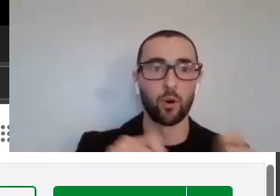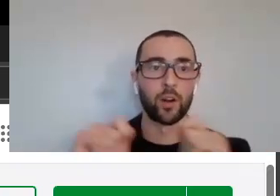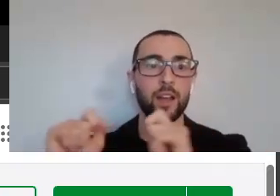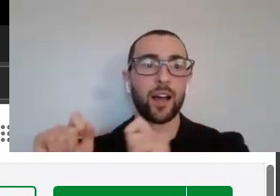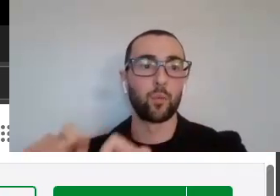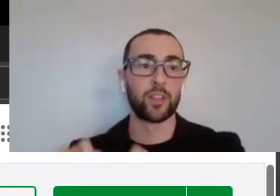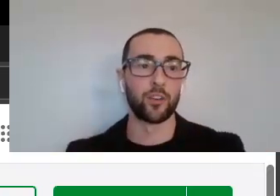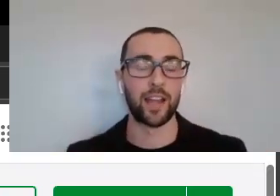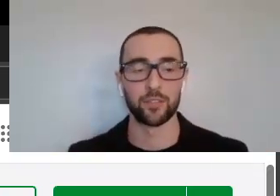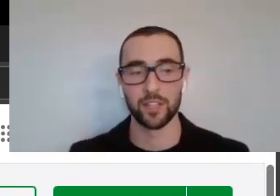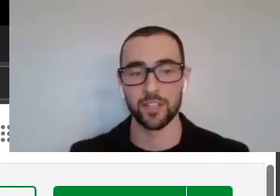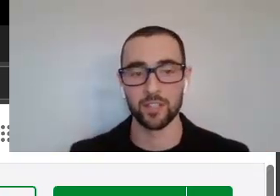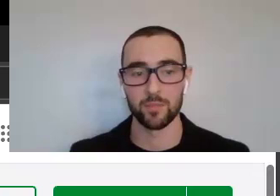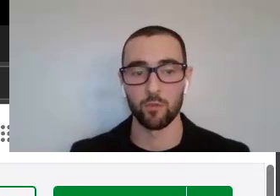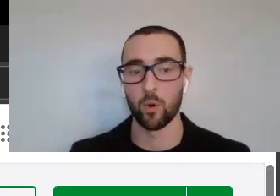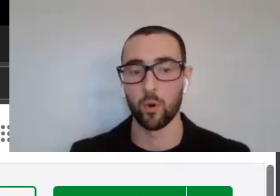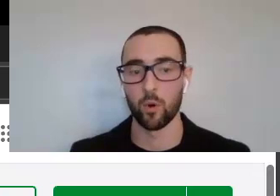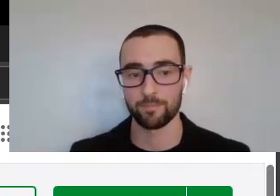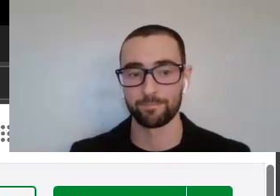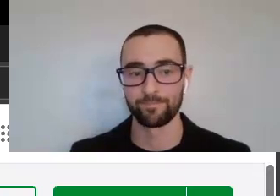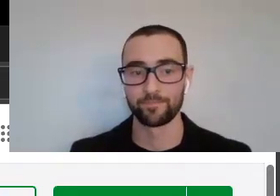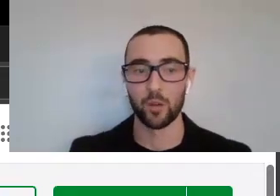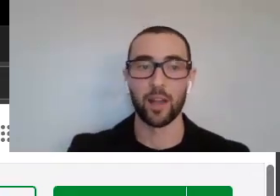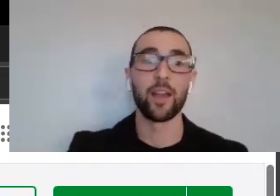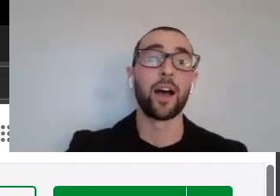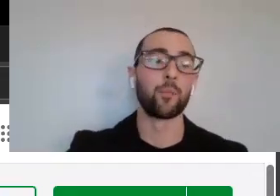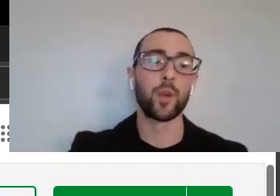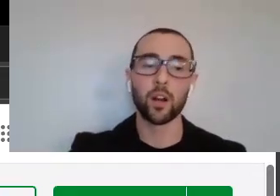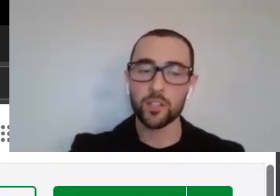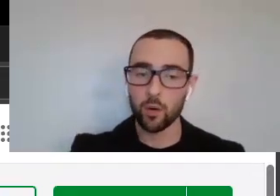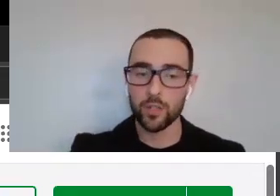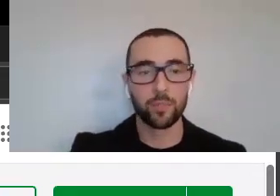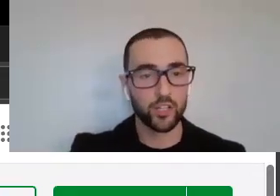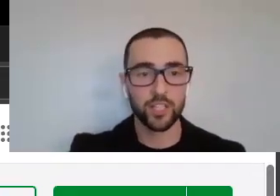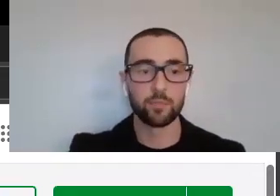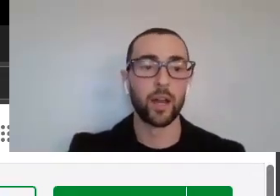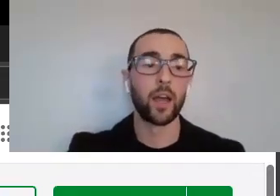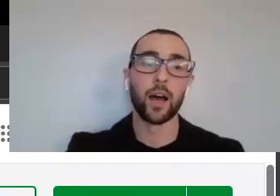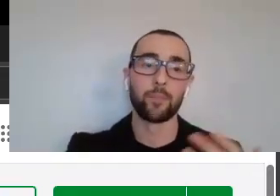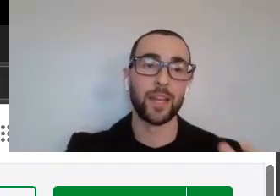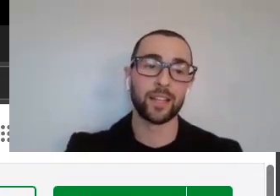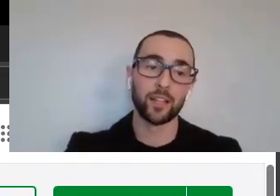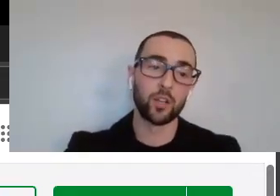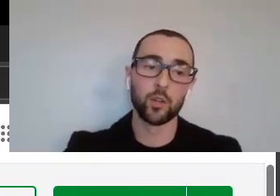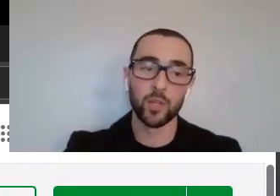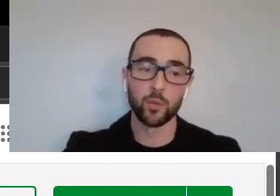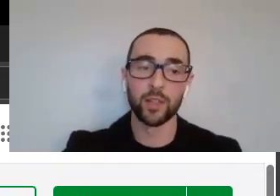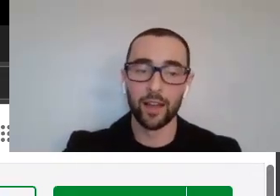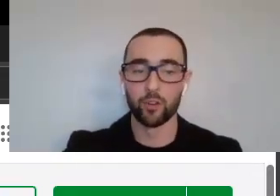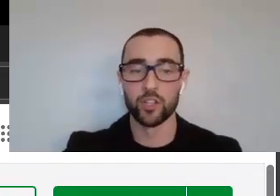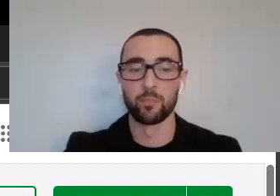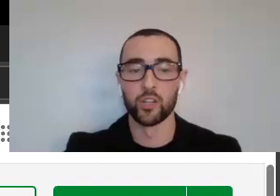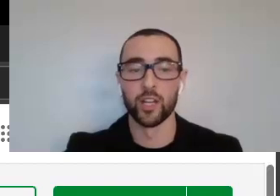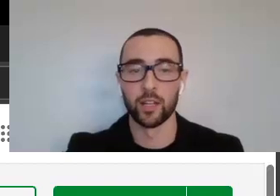grant report with your accounting systems reports. Okay. We can also go into budgets, but basically, you